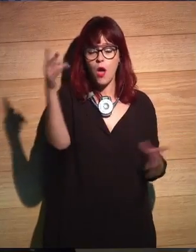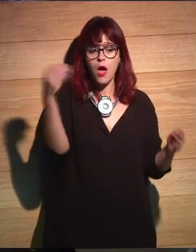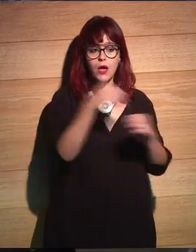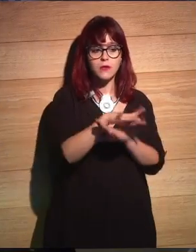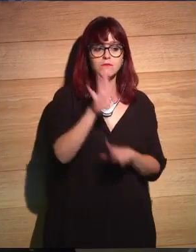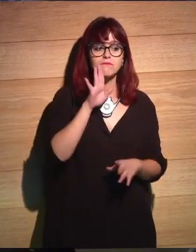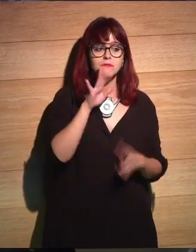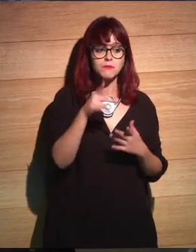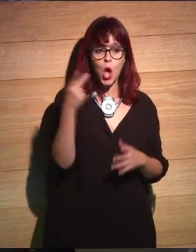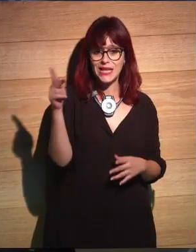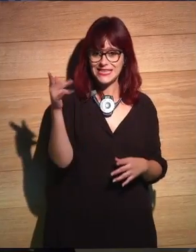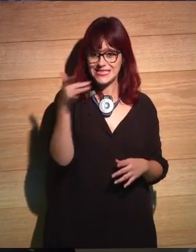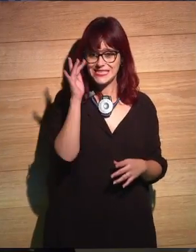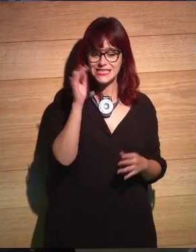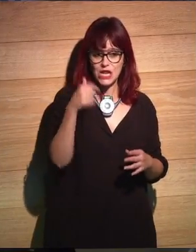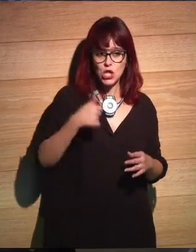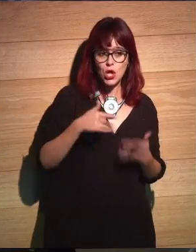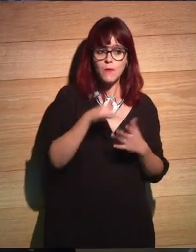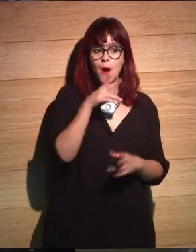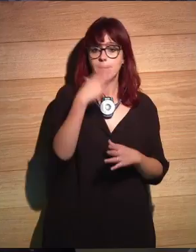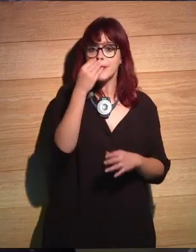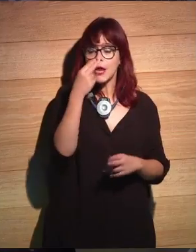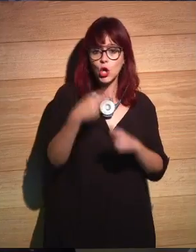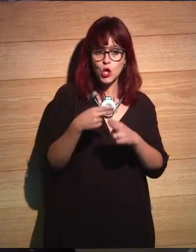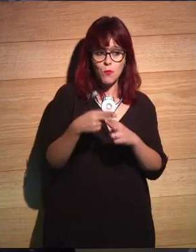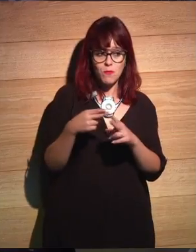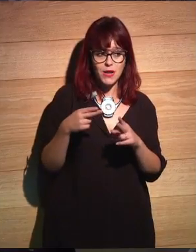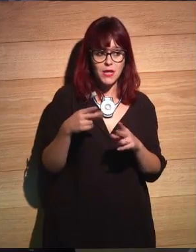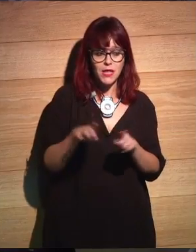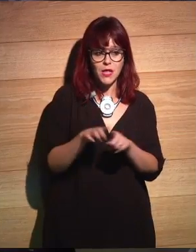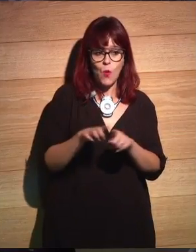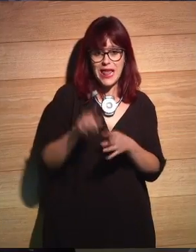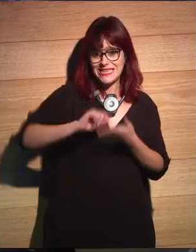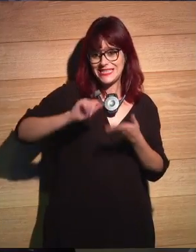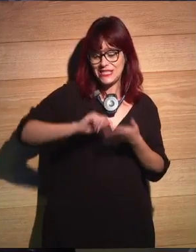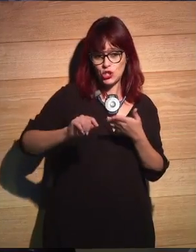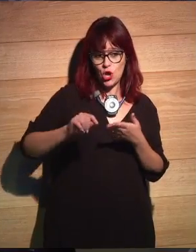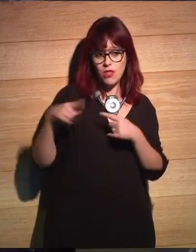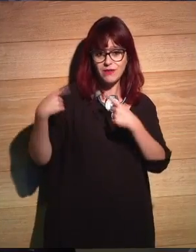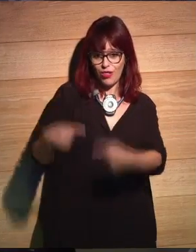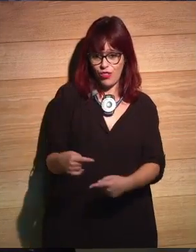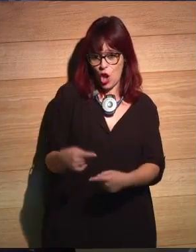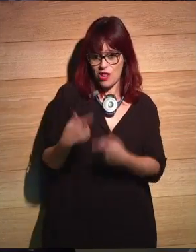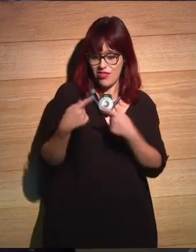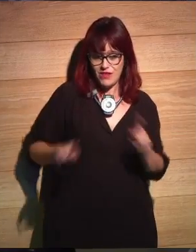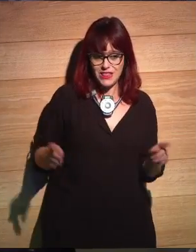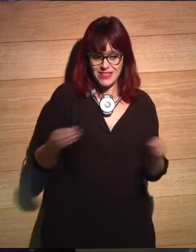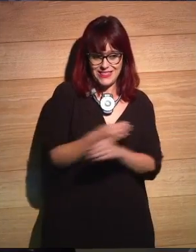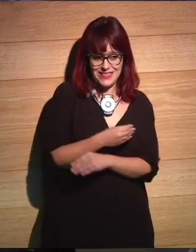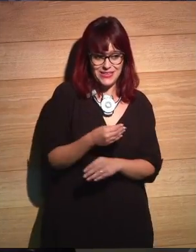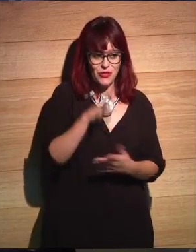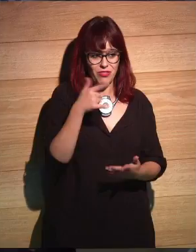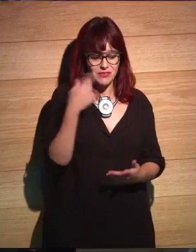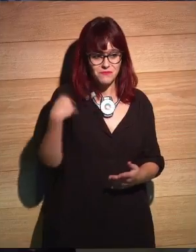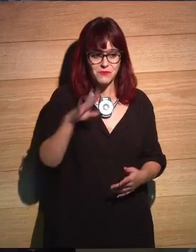Latin American literature, and she and I were talking about the names of our dogs, whose names are